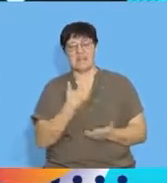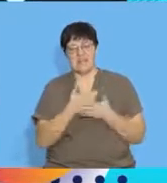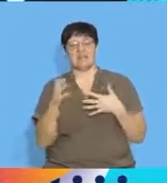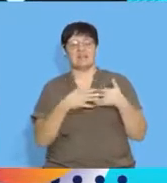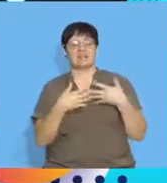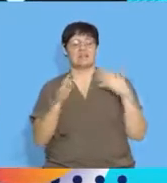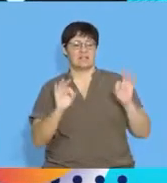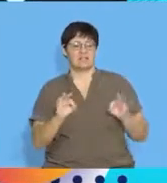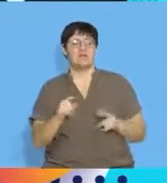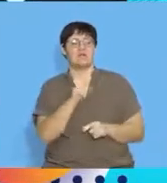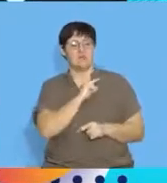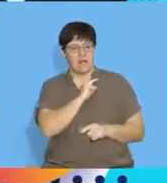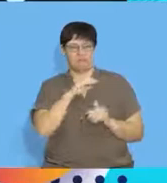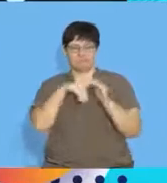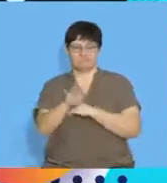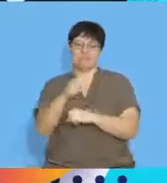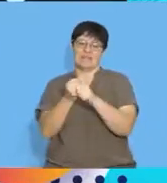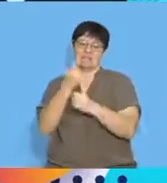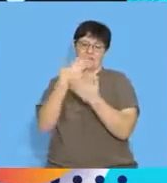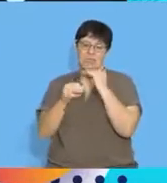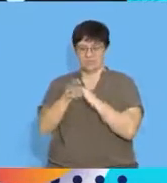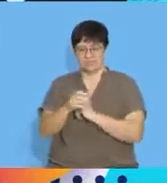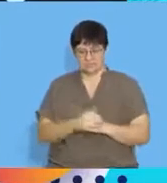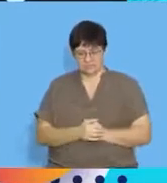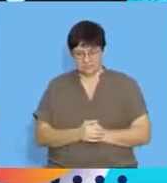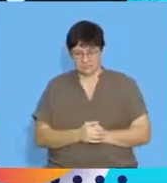by simply going to the chemist.